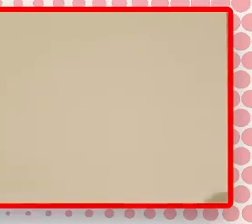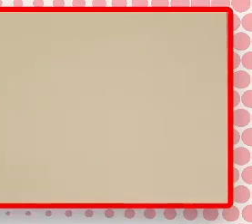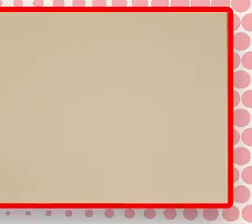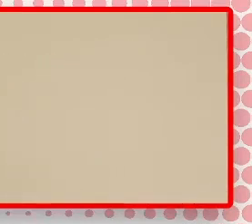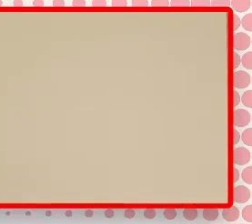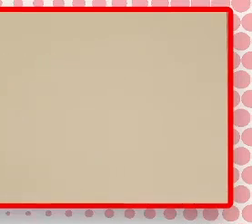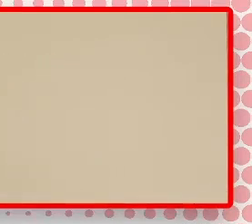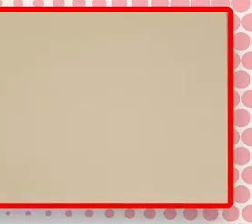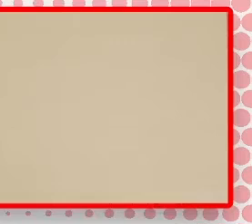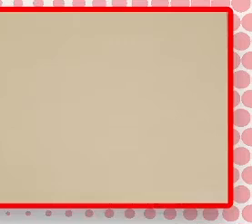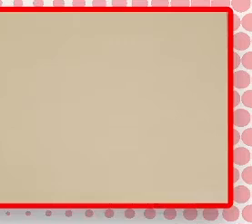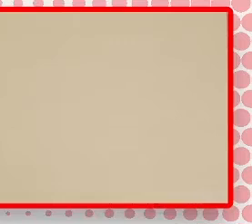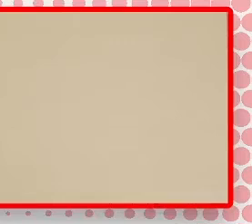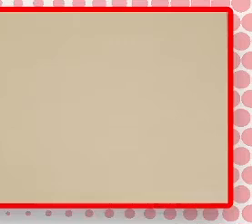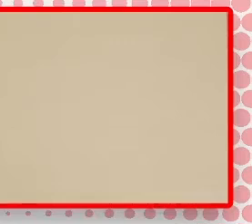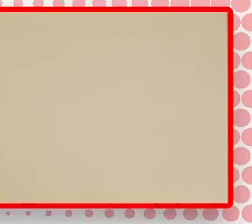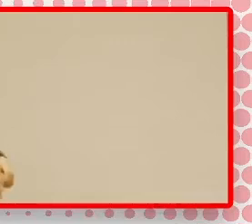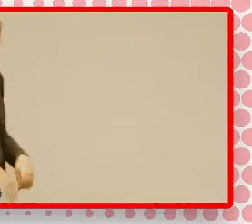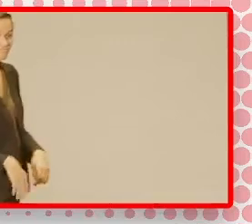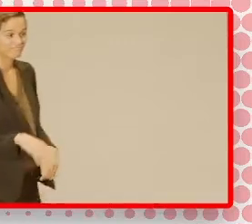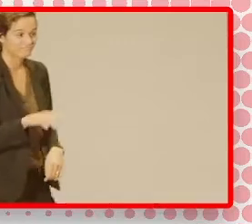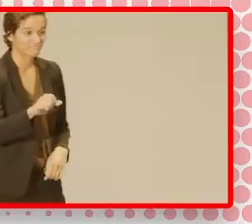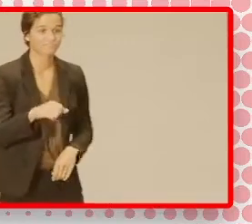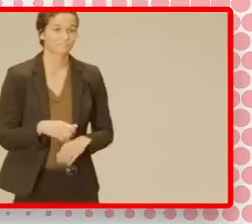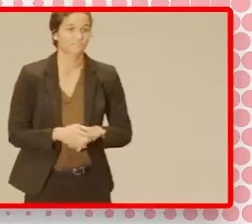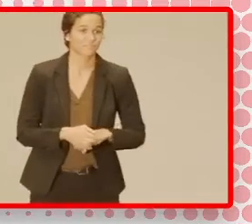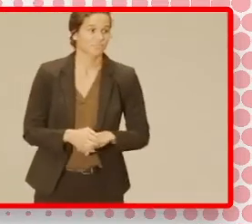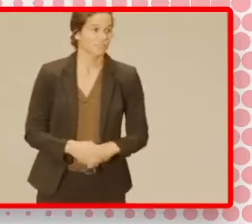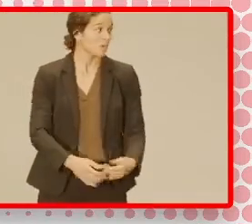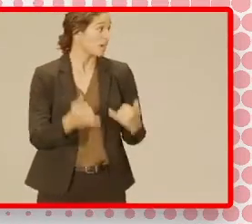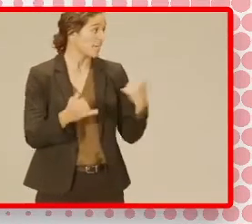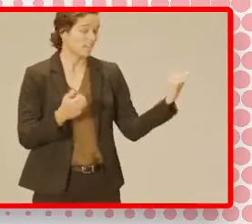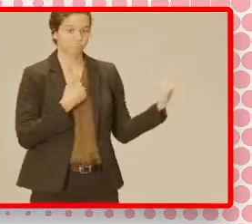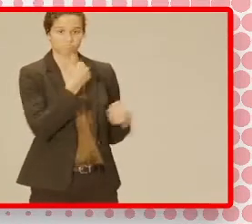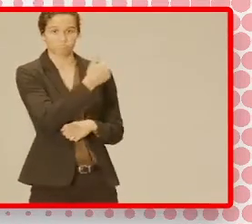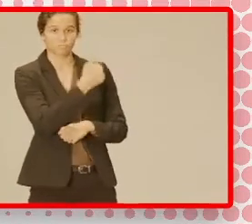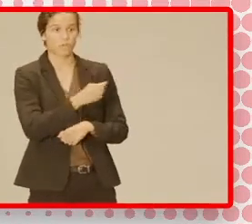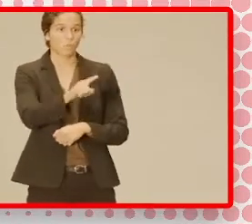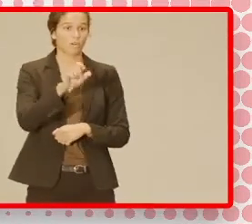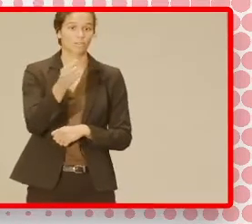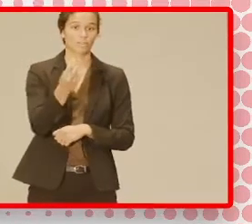he rides 112 miles on his own.